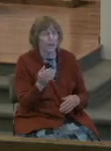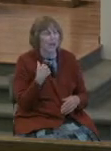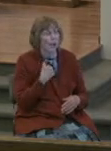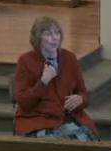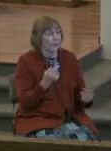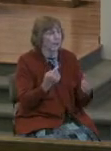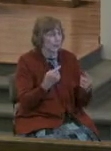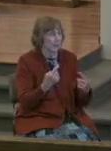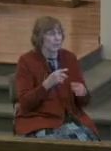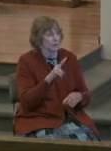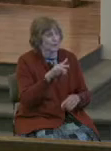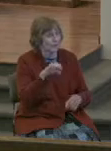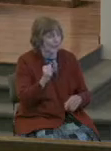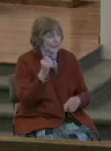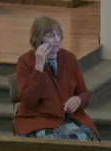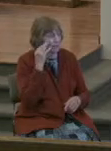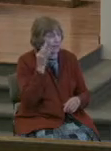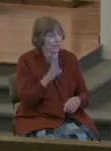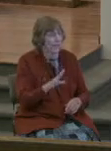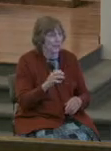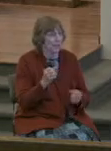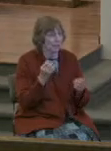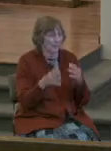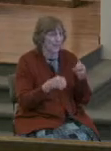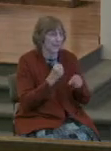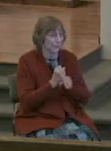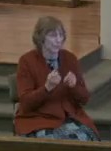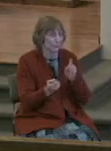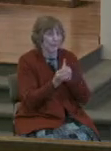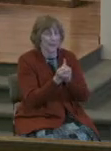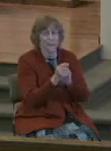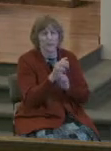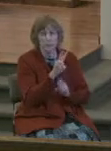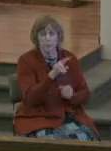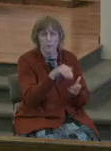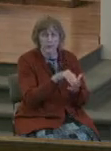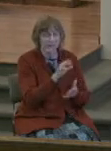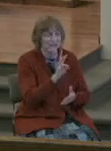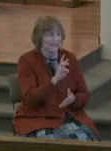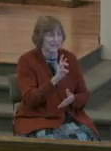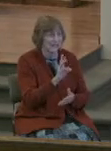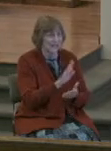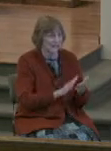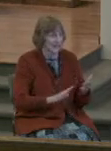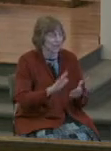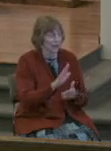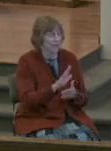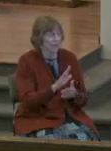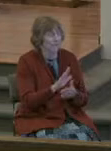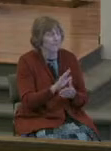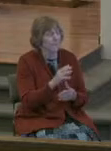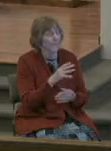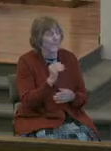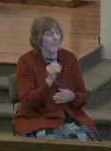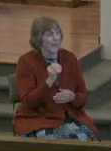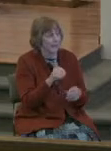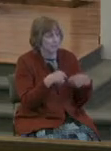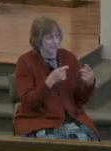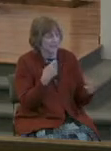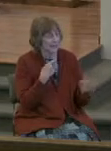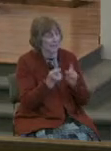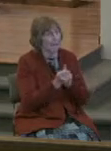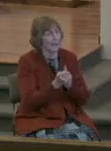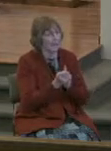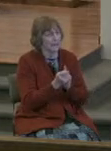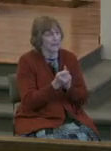come to y'all's VBS. I've known Pastor Phil for years. We met in 2006 in Ambassador Baptist College. And since I've met Phil,